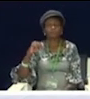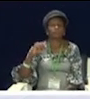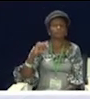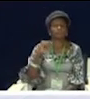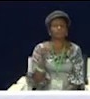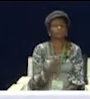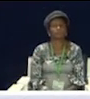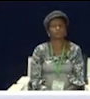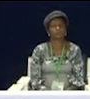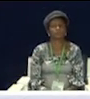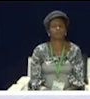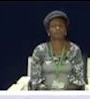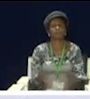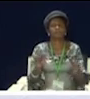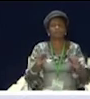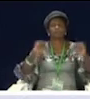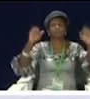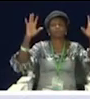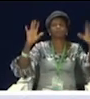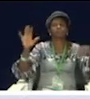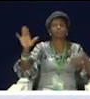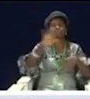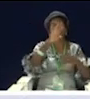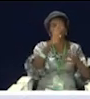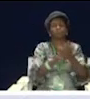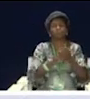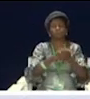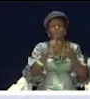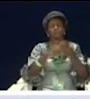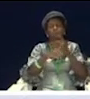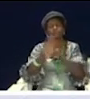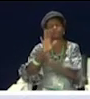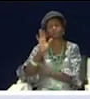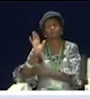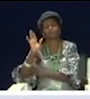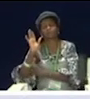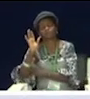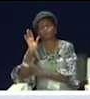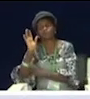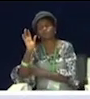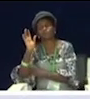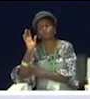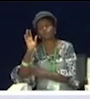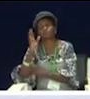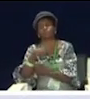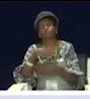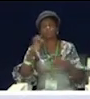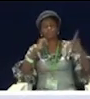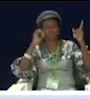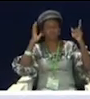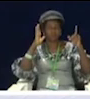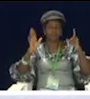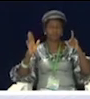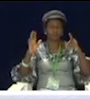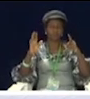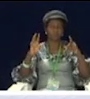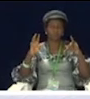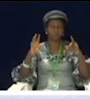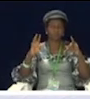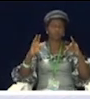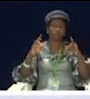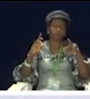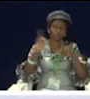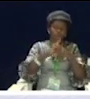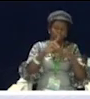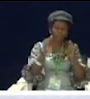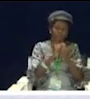Submit your marriage to God. and he would deal with that strange